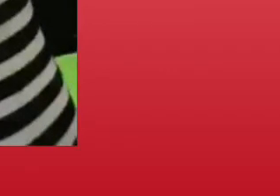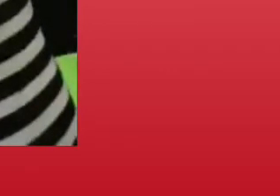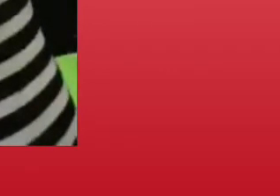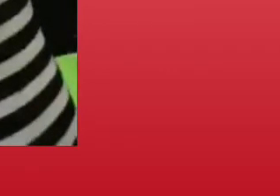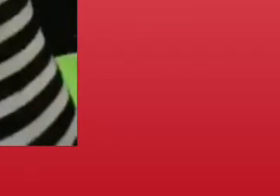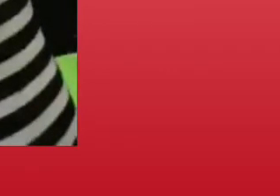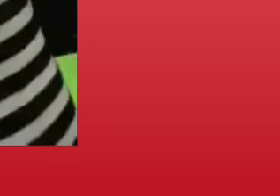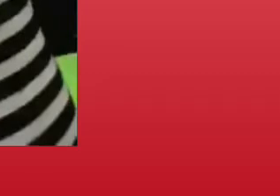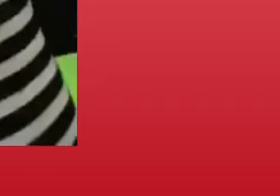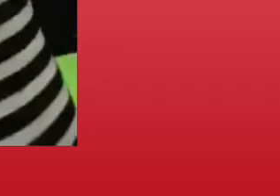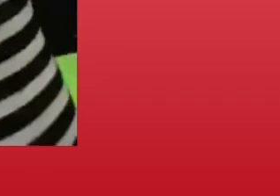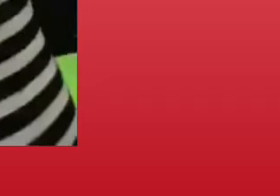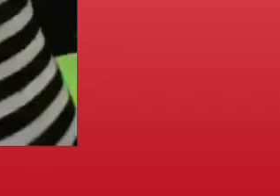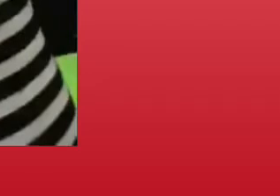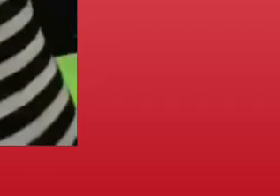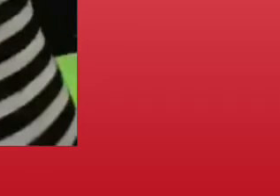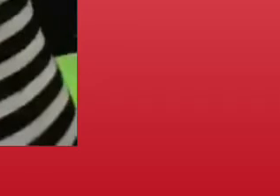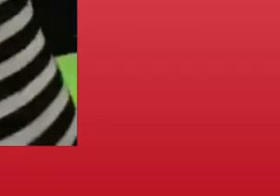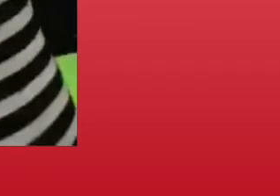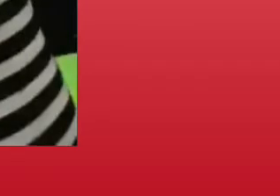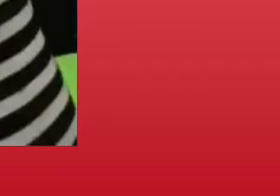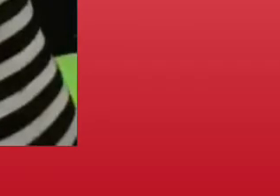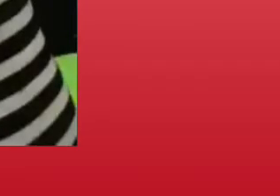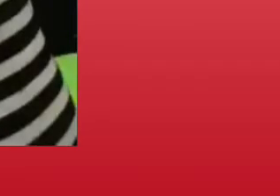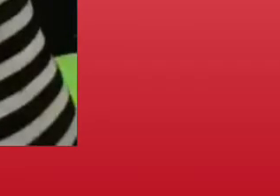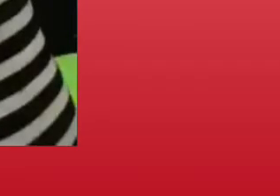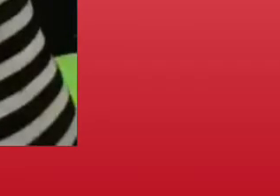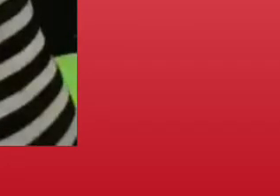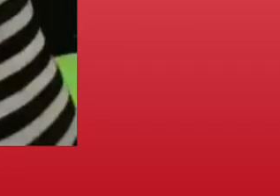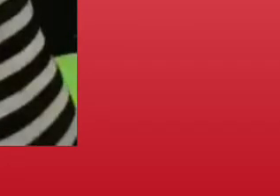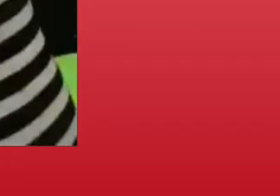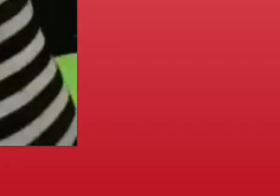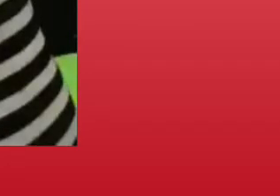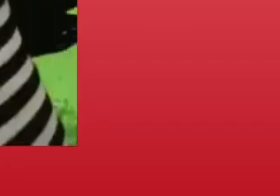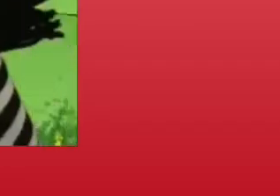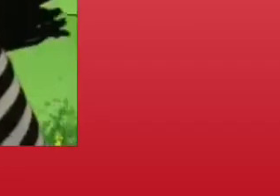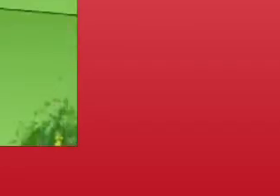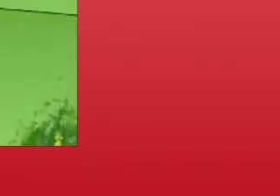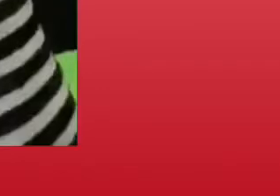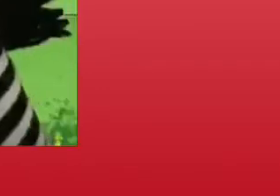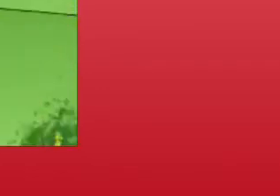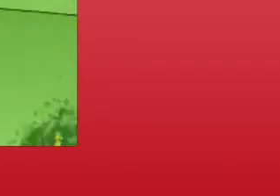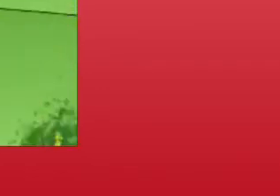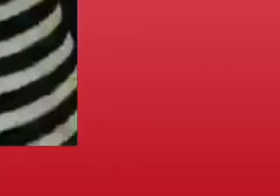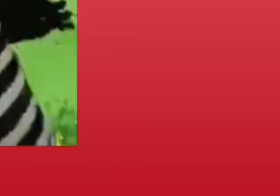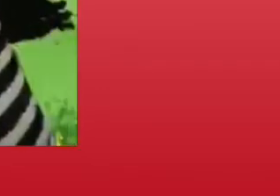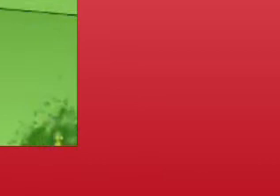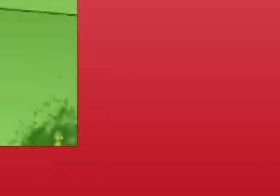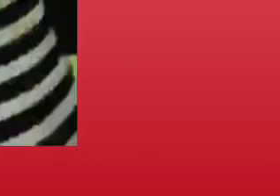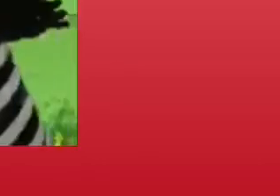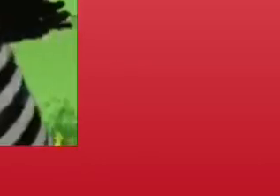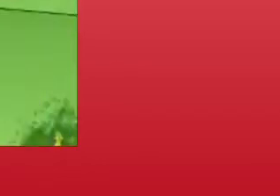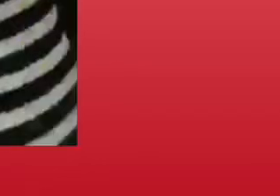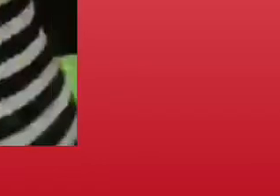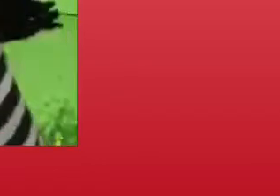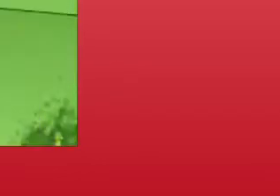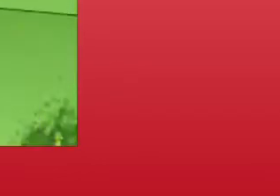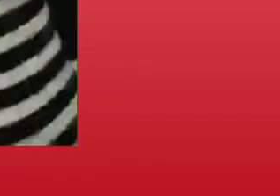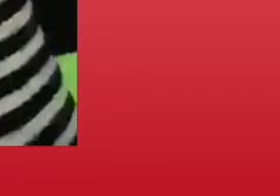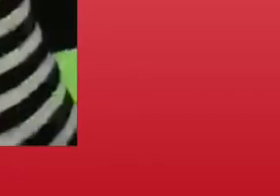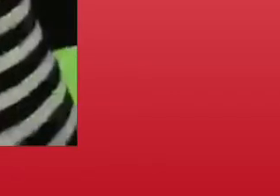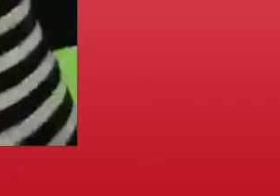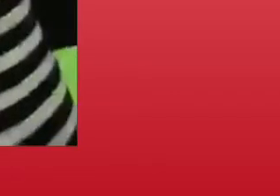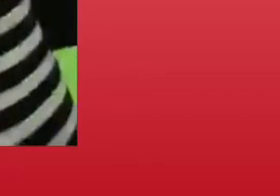honeybee, grasshopper, ant and caterpillar. Oh, it's very excited. Let's